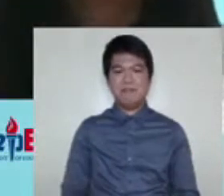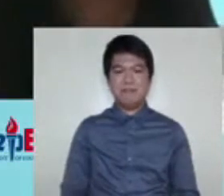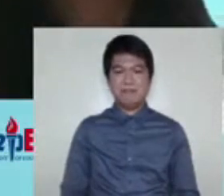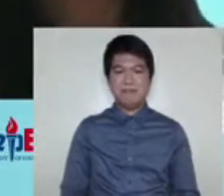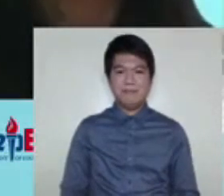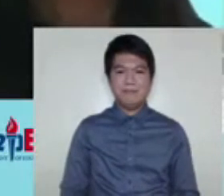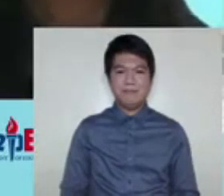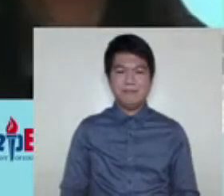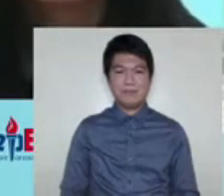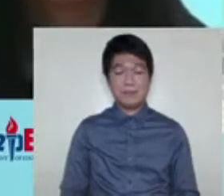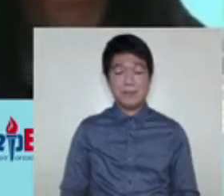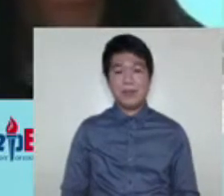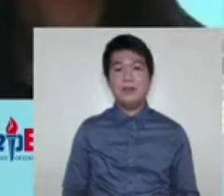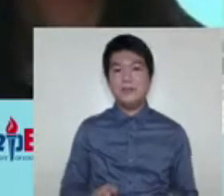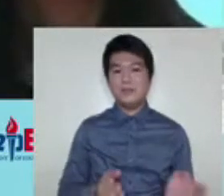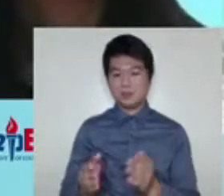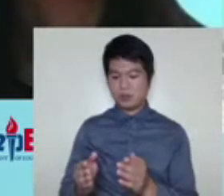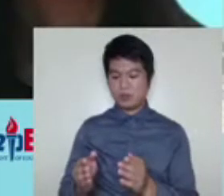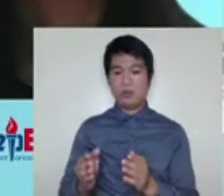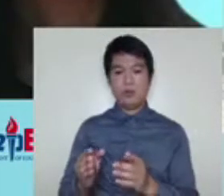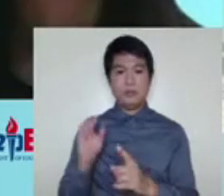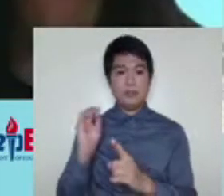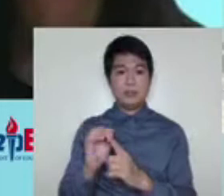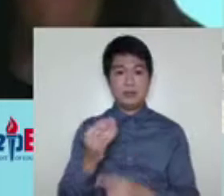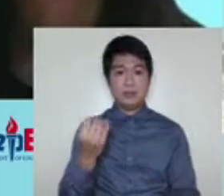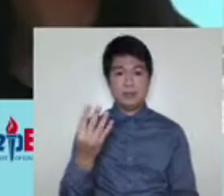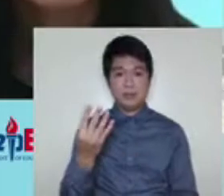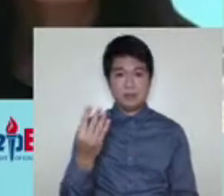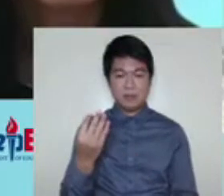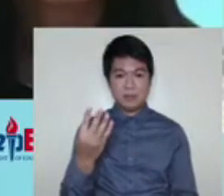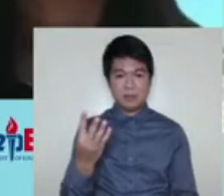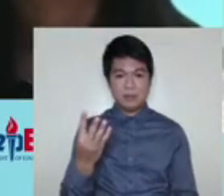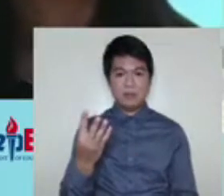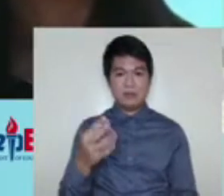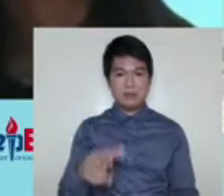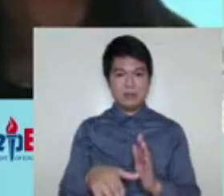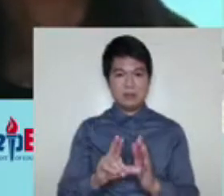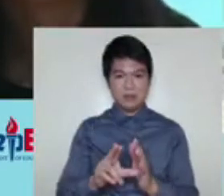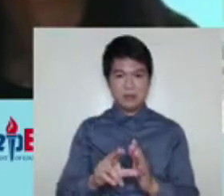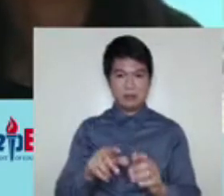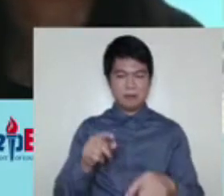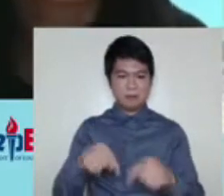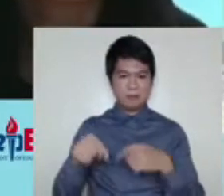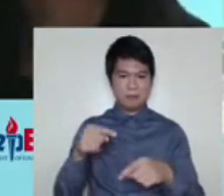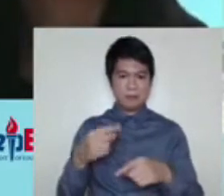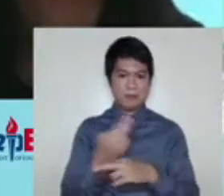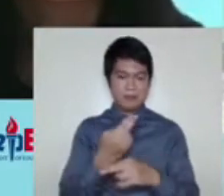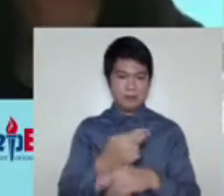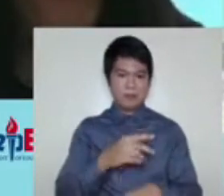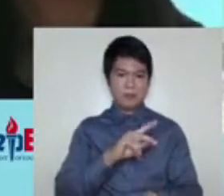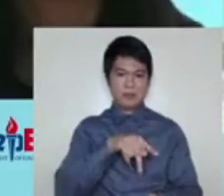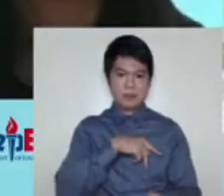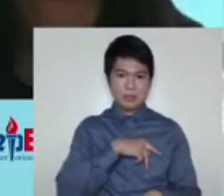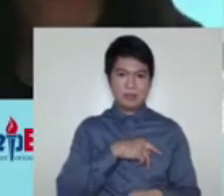Moving on to Objective 14, reviewed regularly personal teaching practice using existing laws and regulations that apply